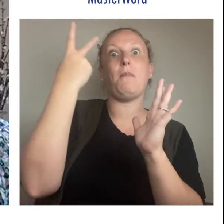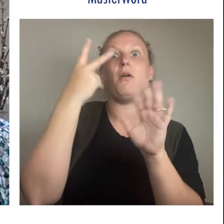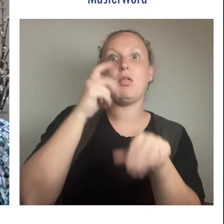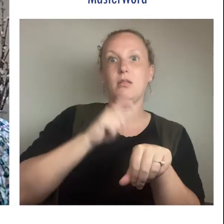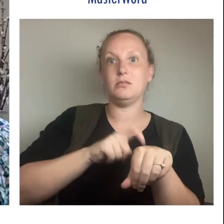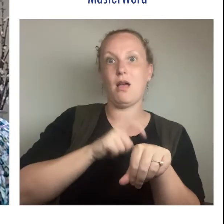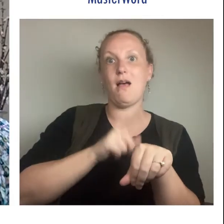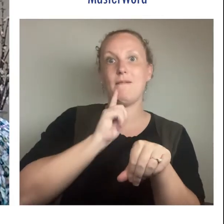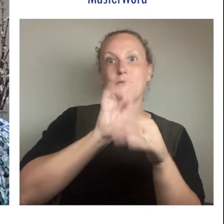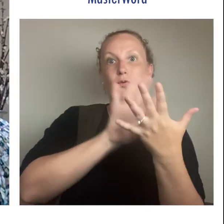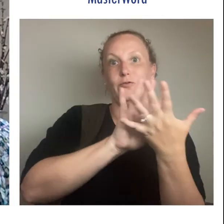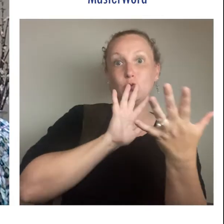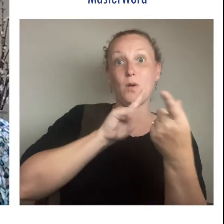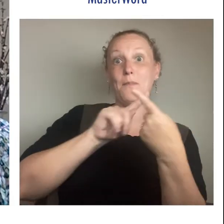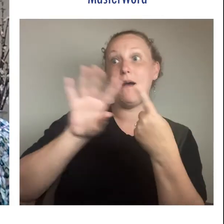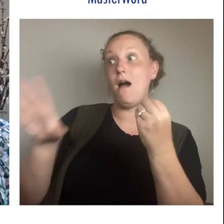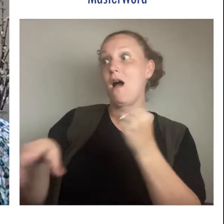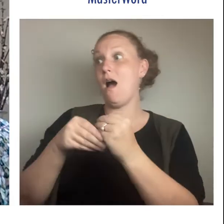going to do it virtually.